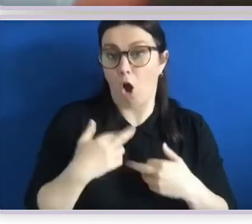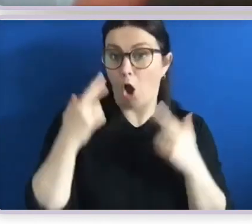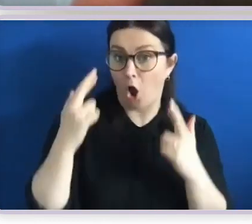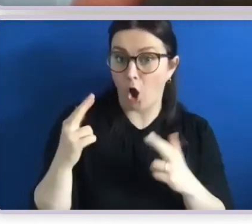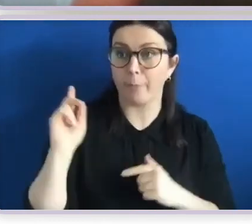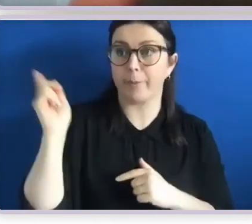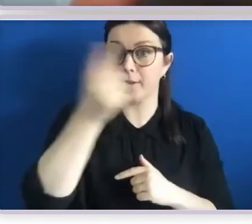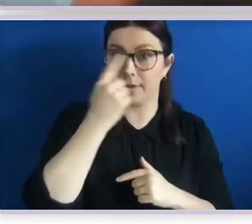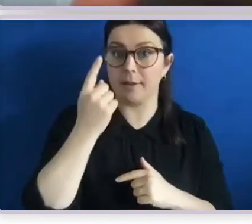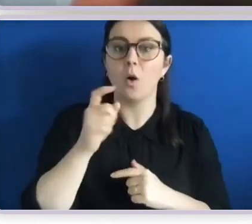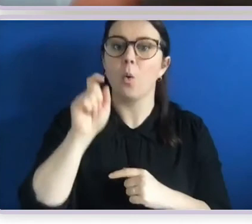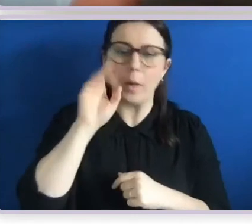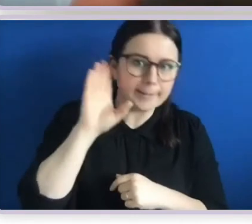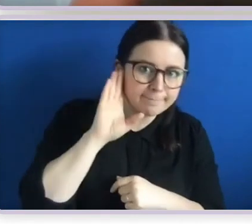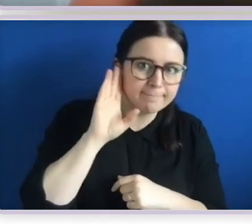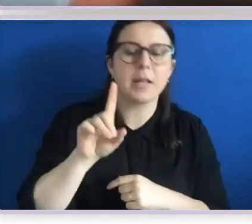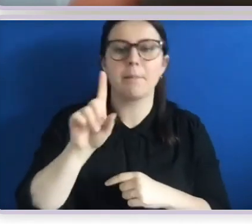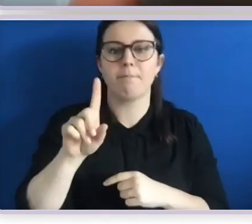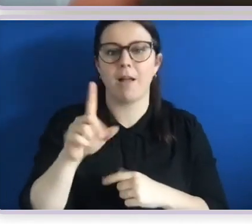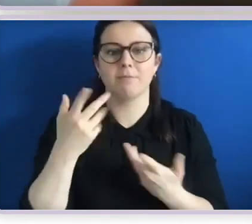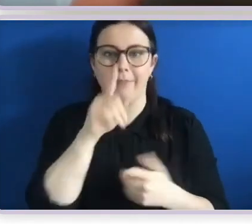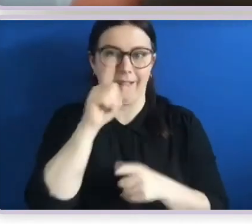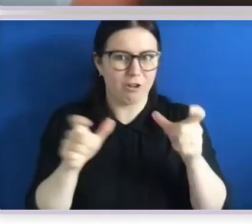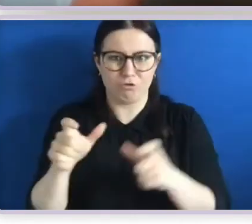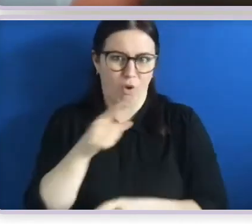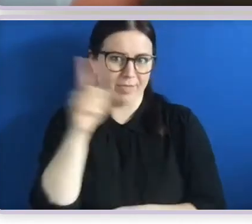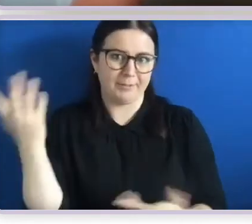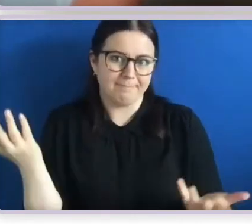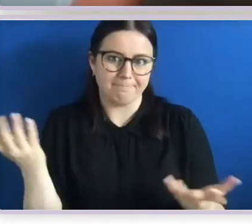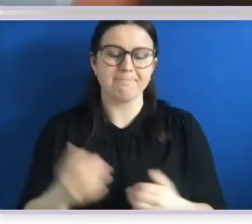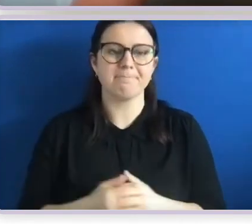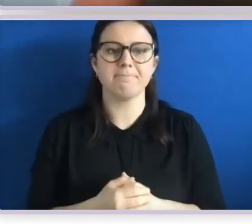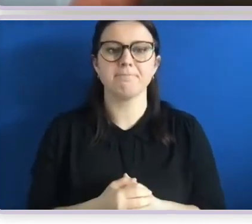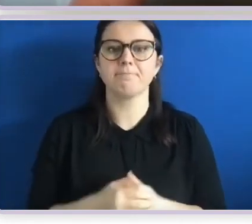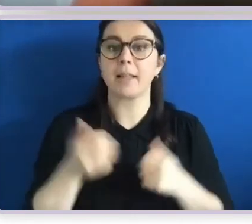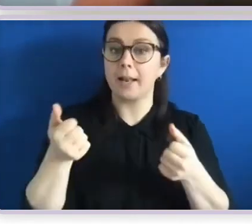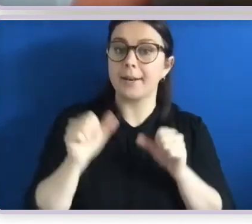jurisdiction. Yeah. And next question, please.